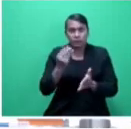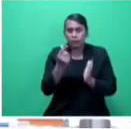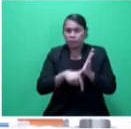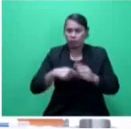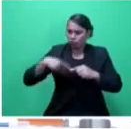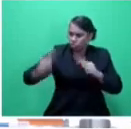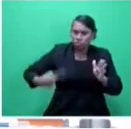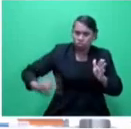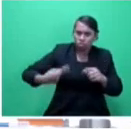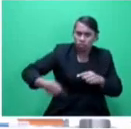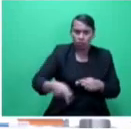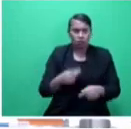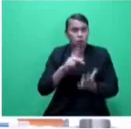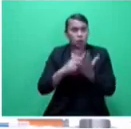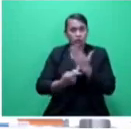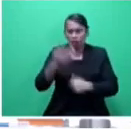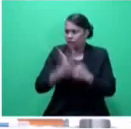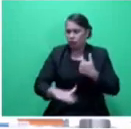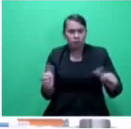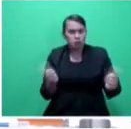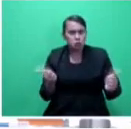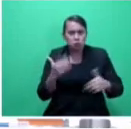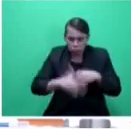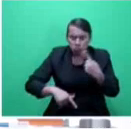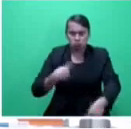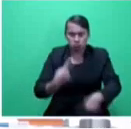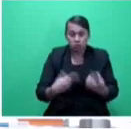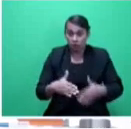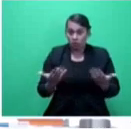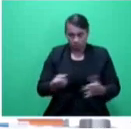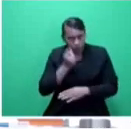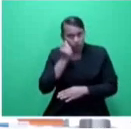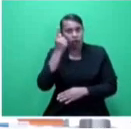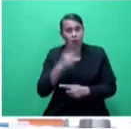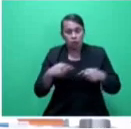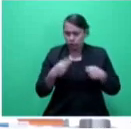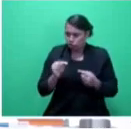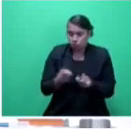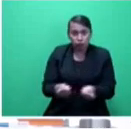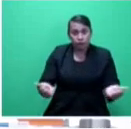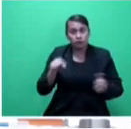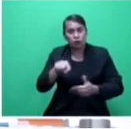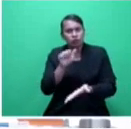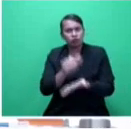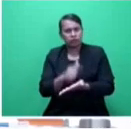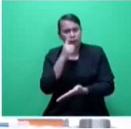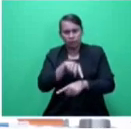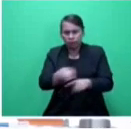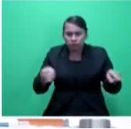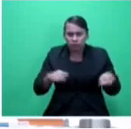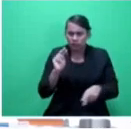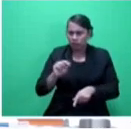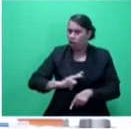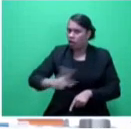ended. Now there's a lot more rationality to that in the sense that we're having the right people. A lot more outsourcing needs to be done, which